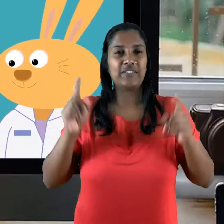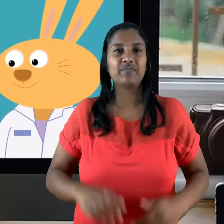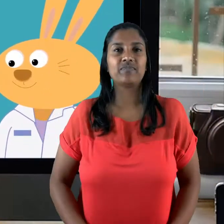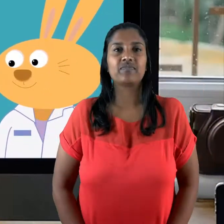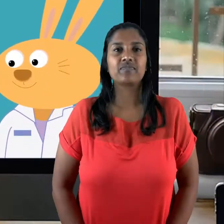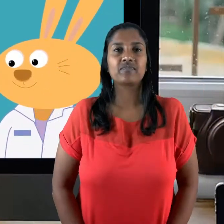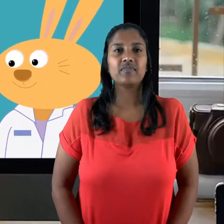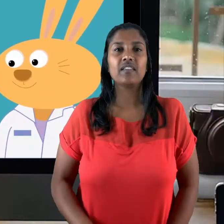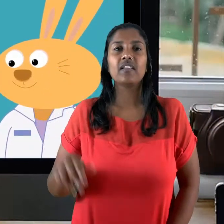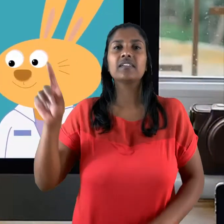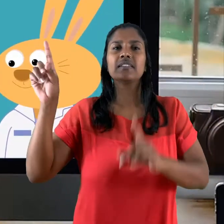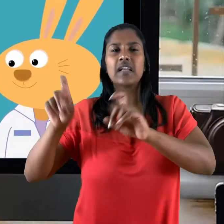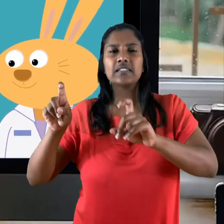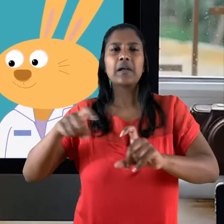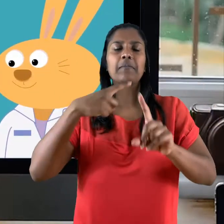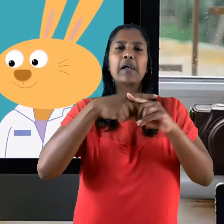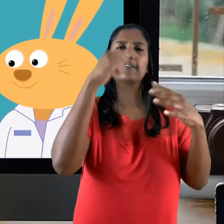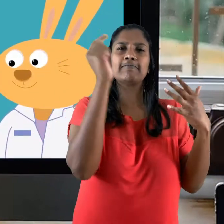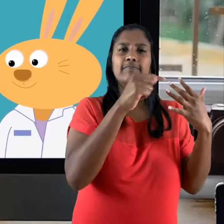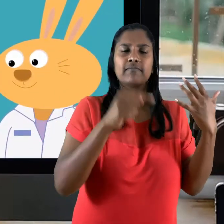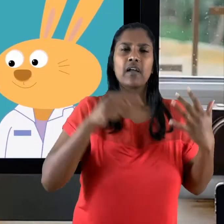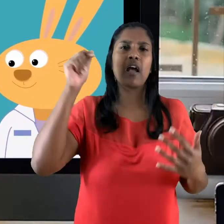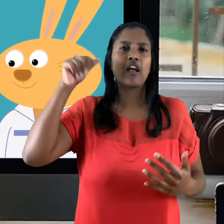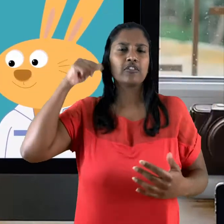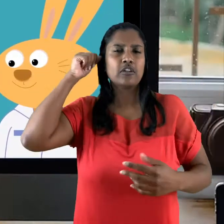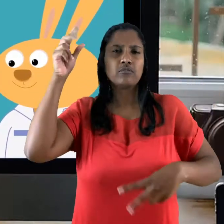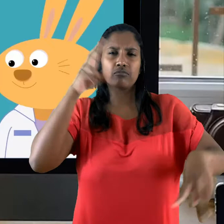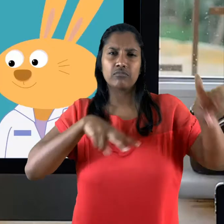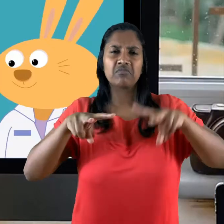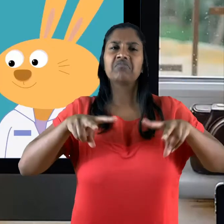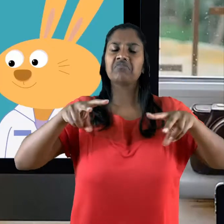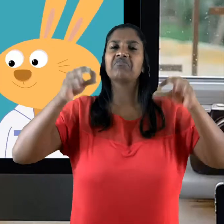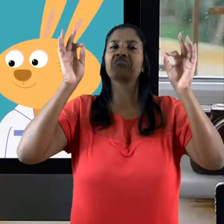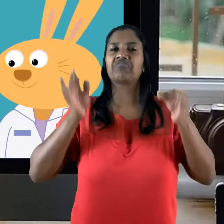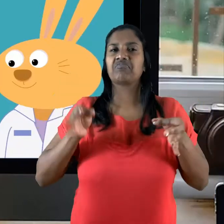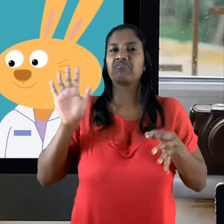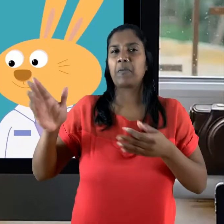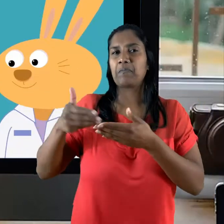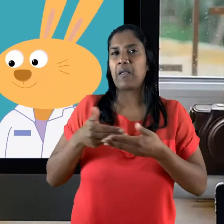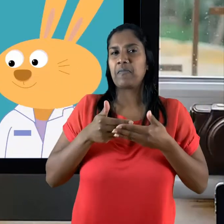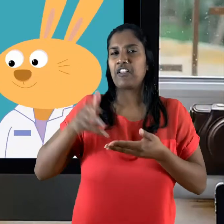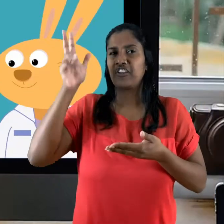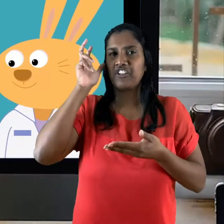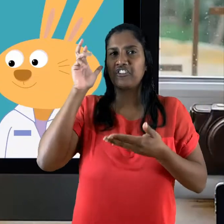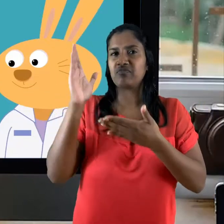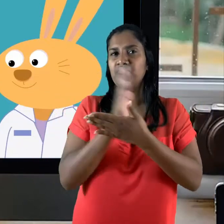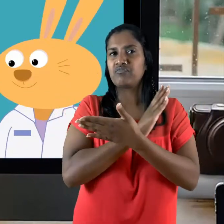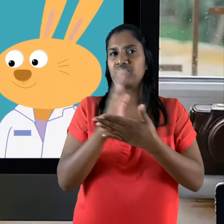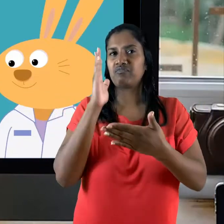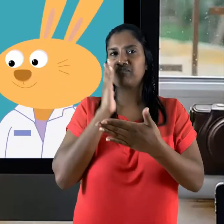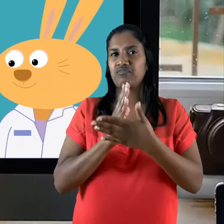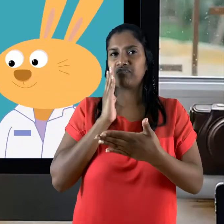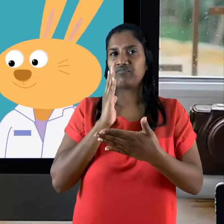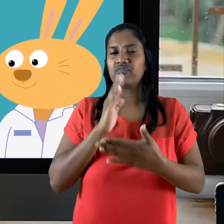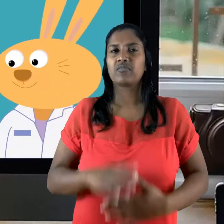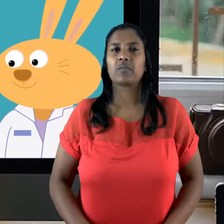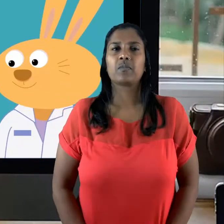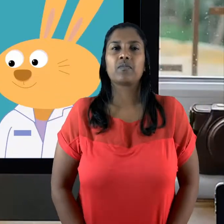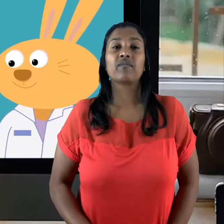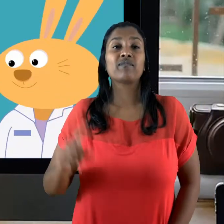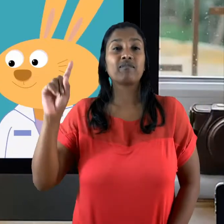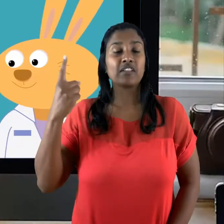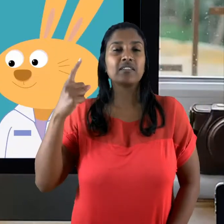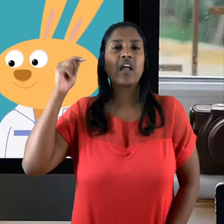An audiologist will use this test and others to determine your baby's hearing. The audiologist will begin by asking you about your